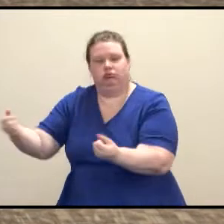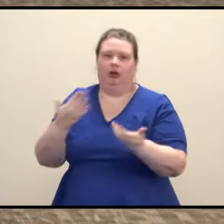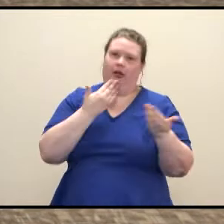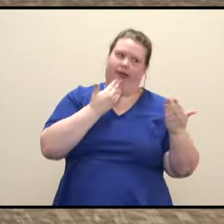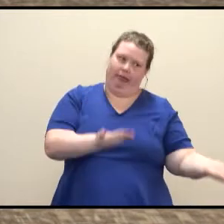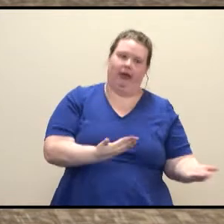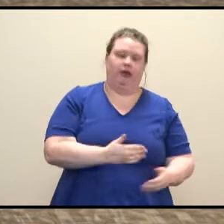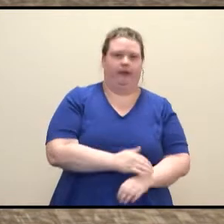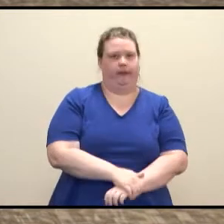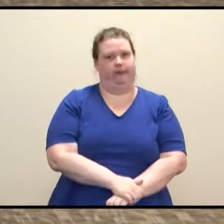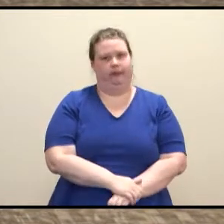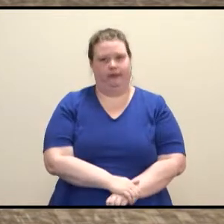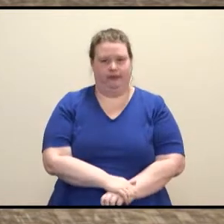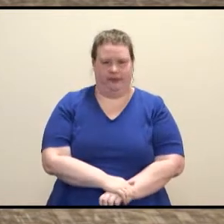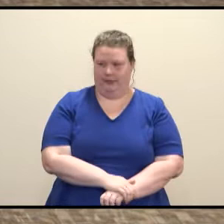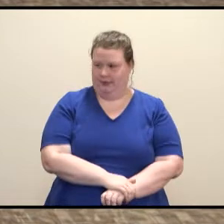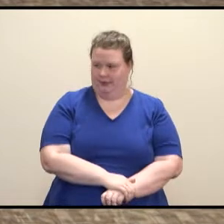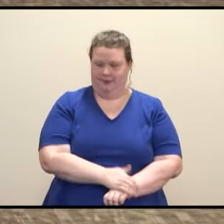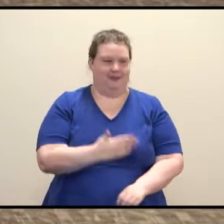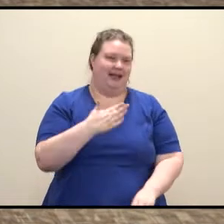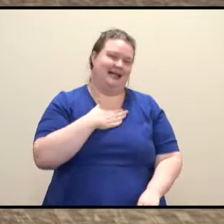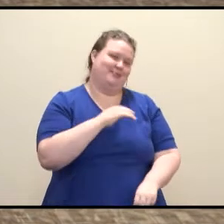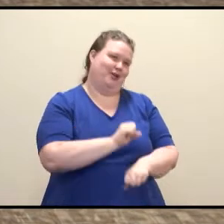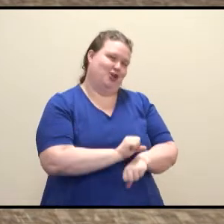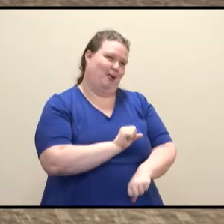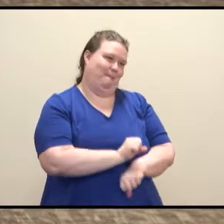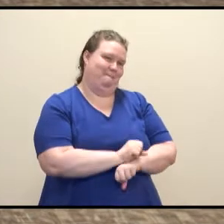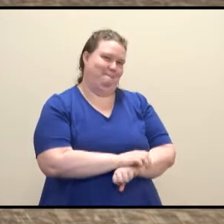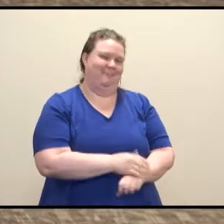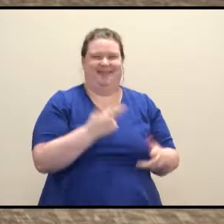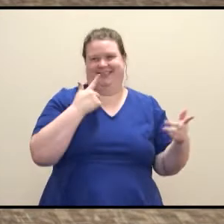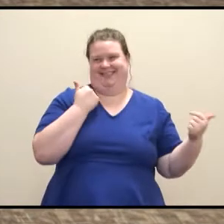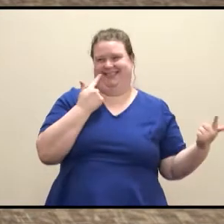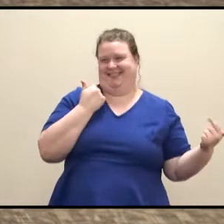us. It's my job.